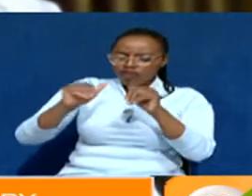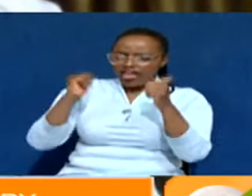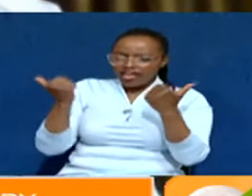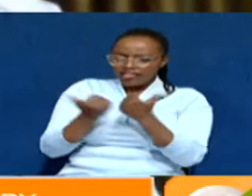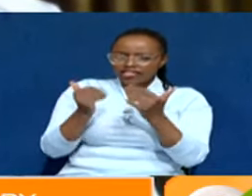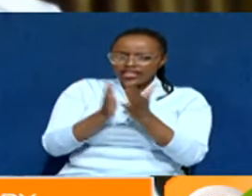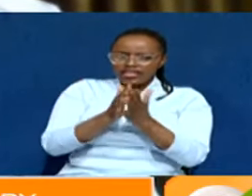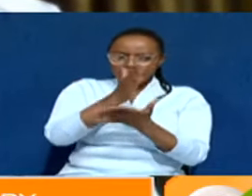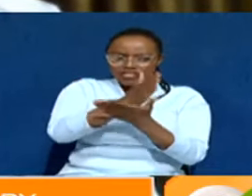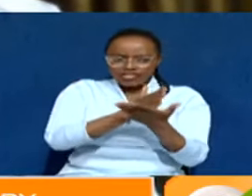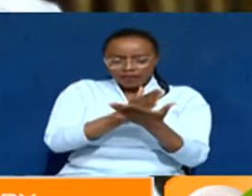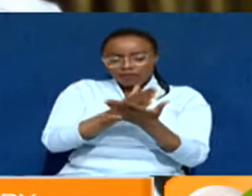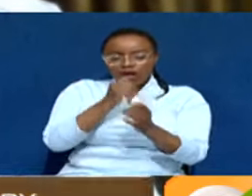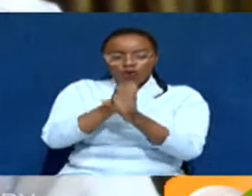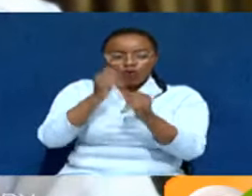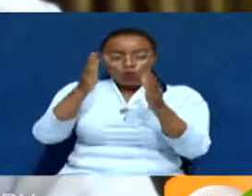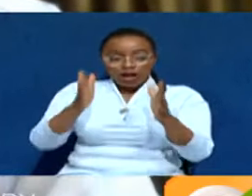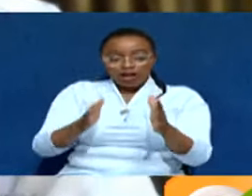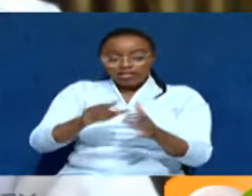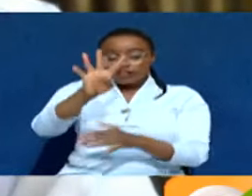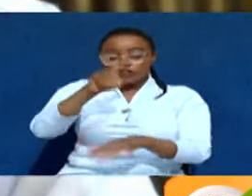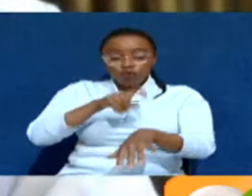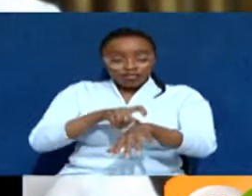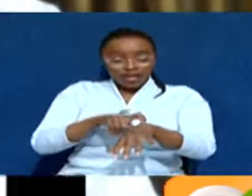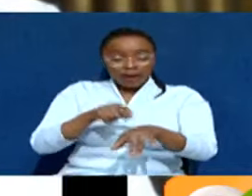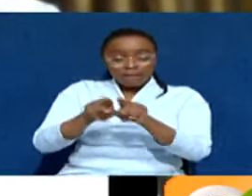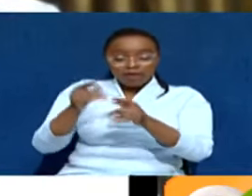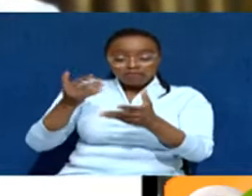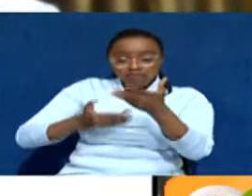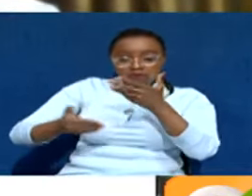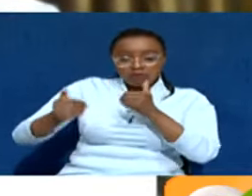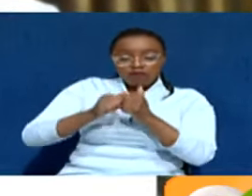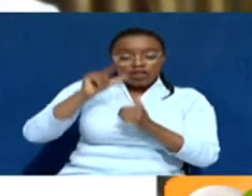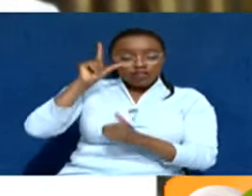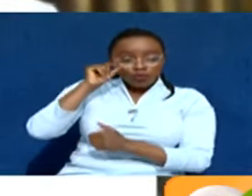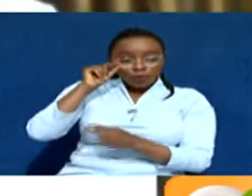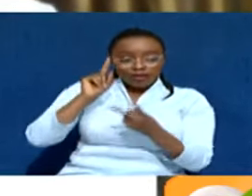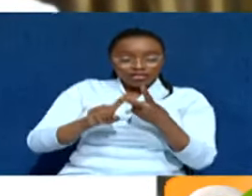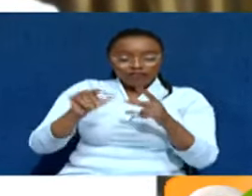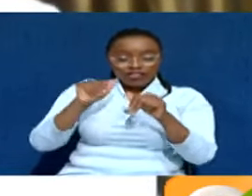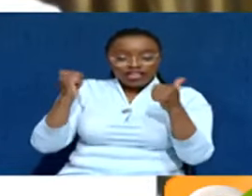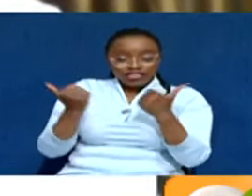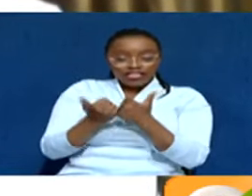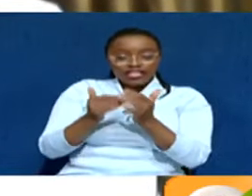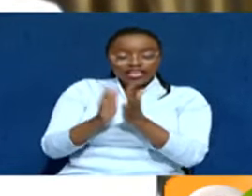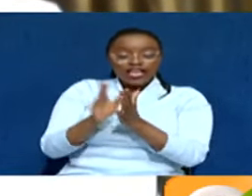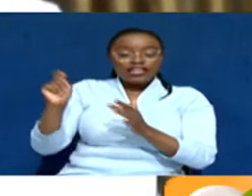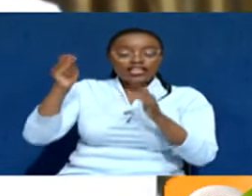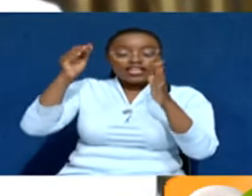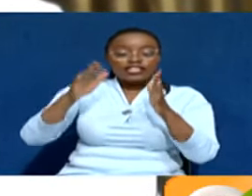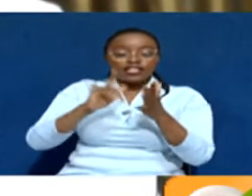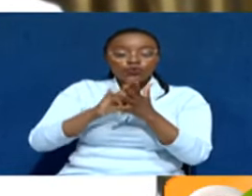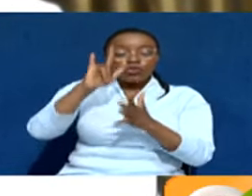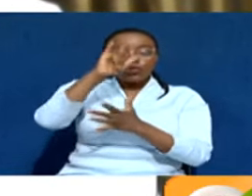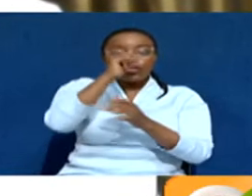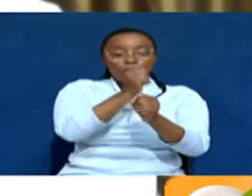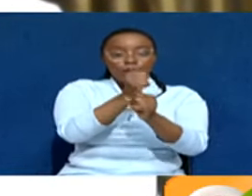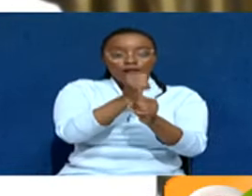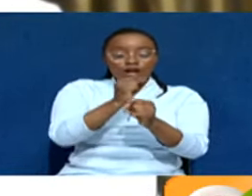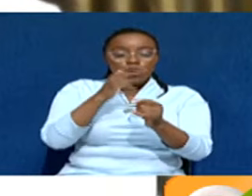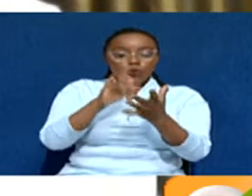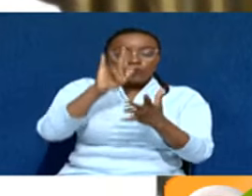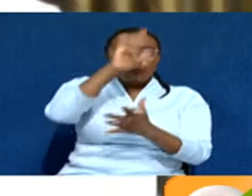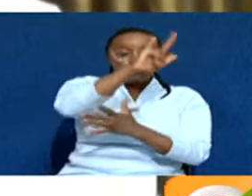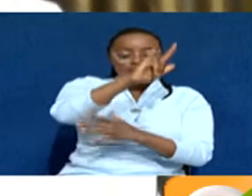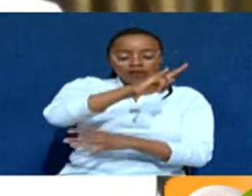agencies and some migrant workers 4 times. I've engaged those in Mombasa, agencies and Kenyan migrant workers, those who